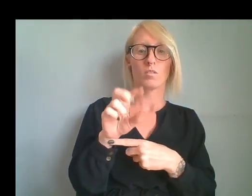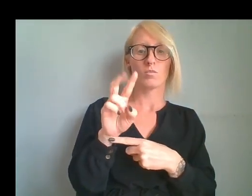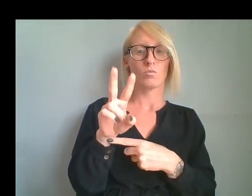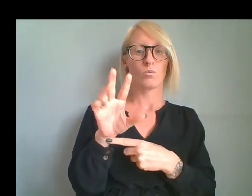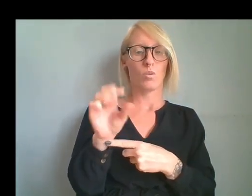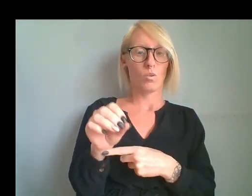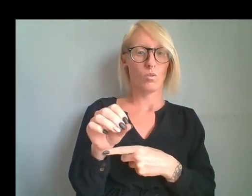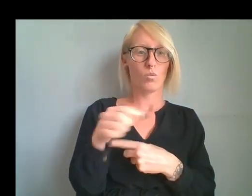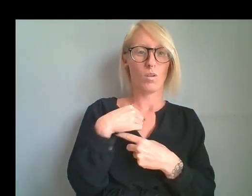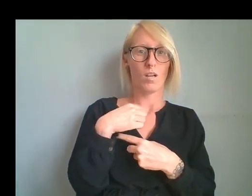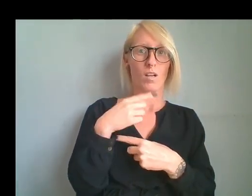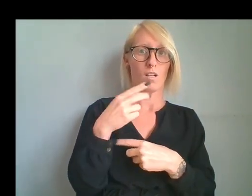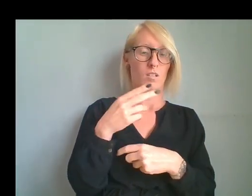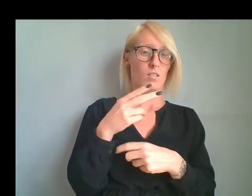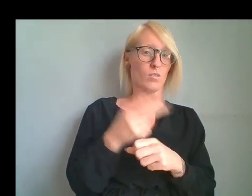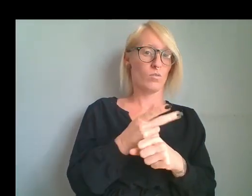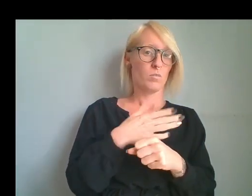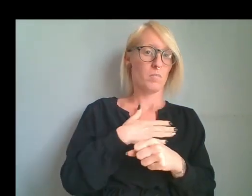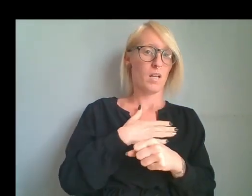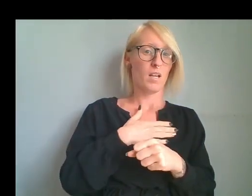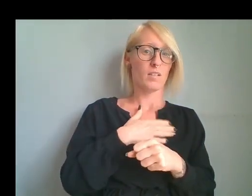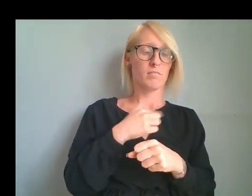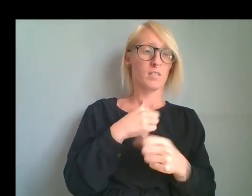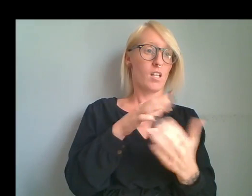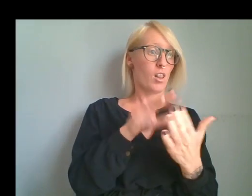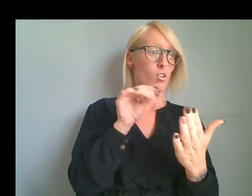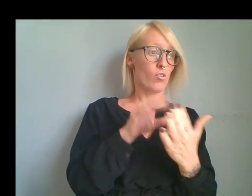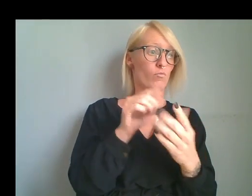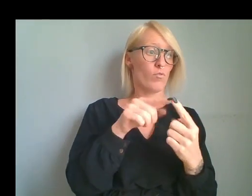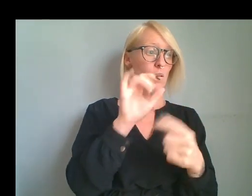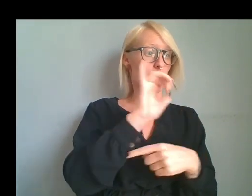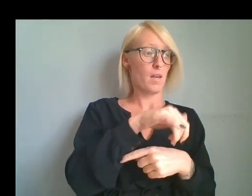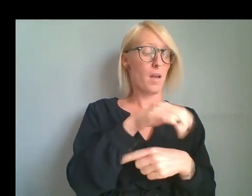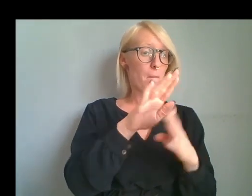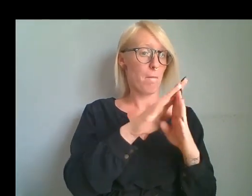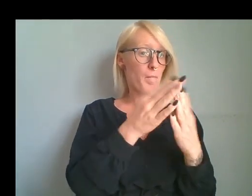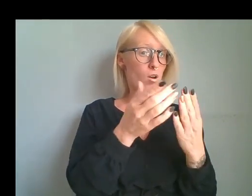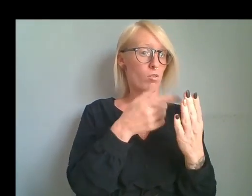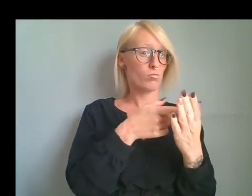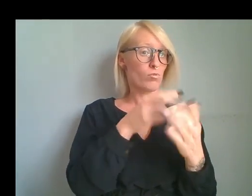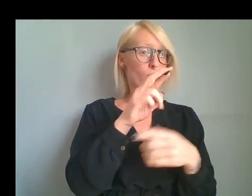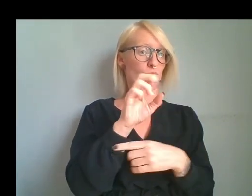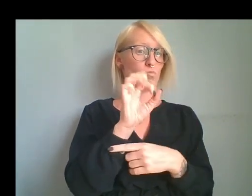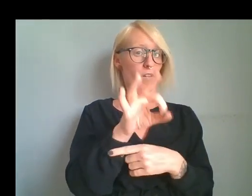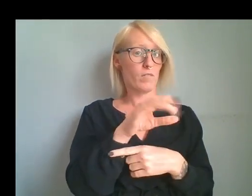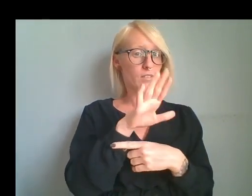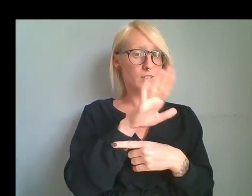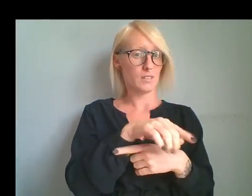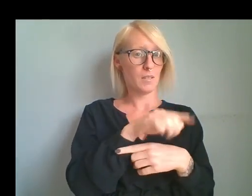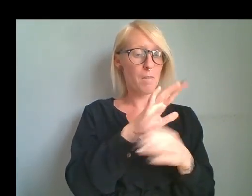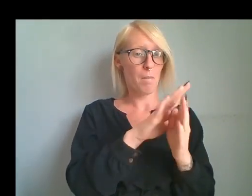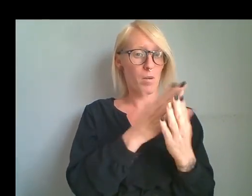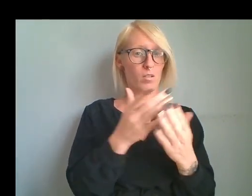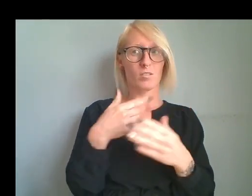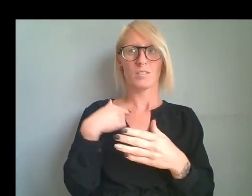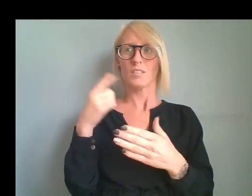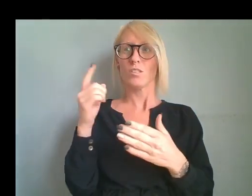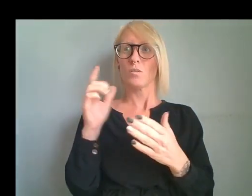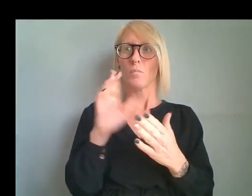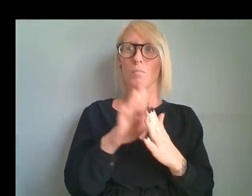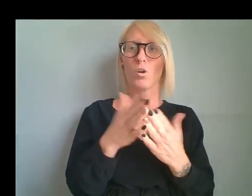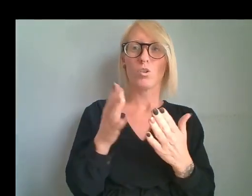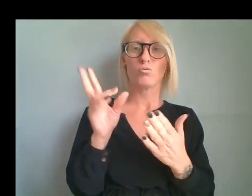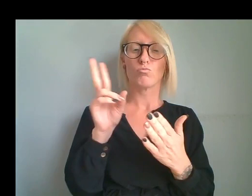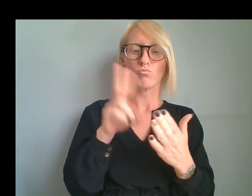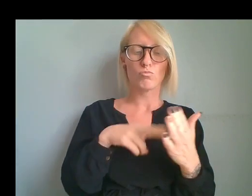outlook to say, you know, this is what I learned from this book and gave a reference to it. So it could be a book you read or